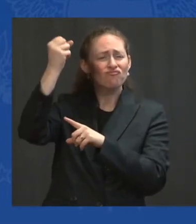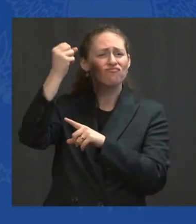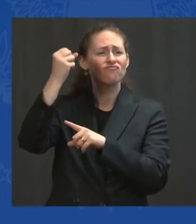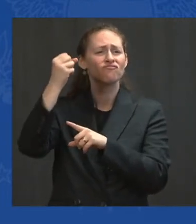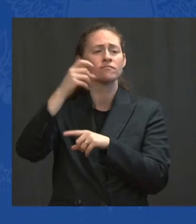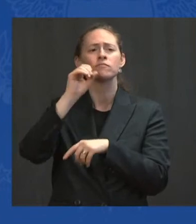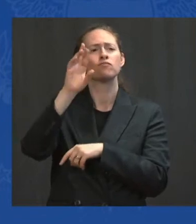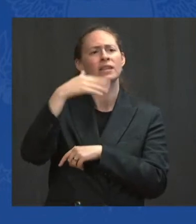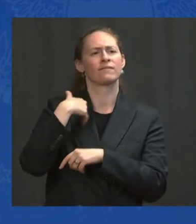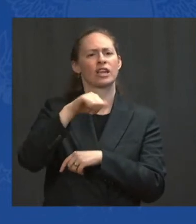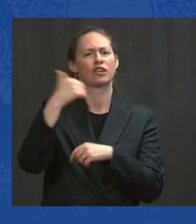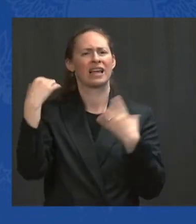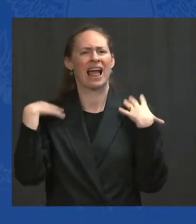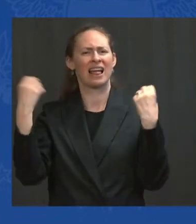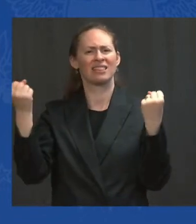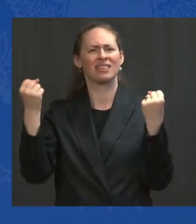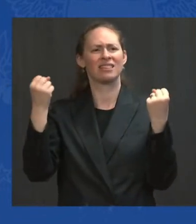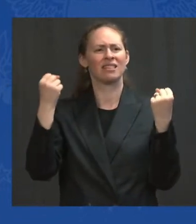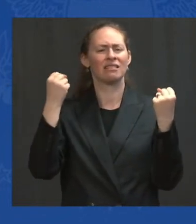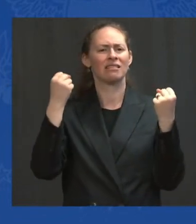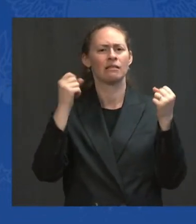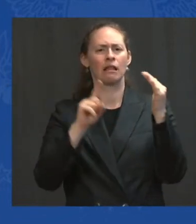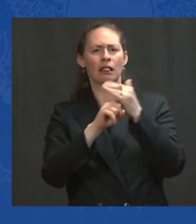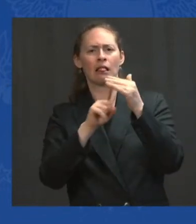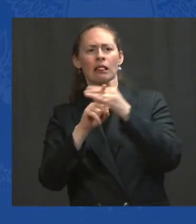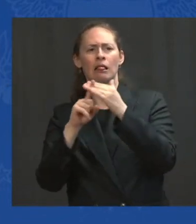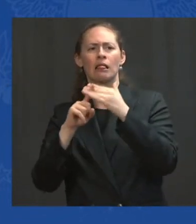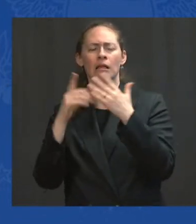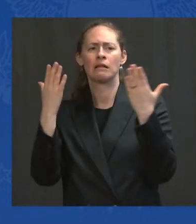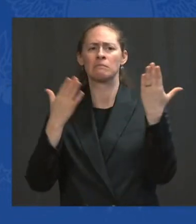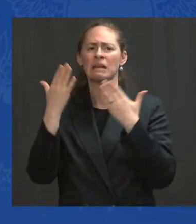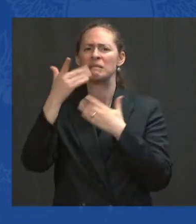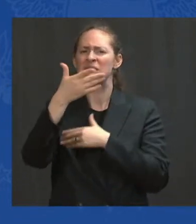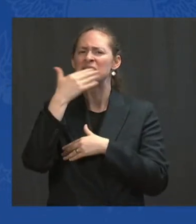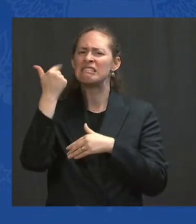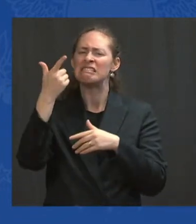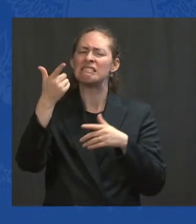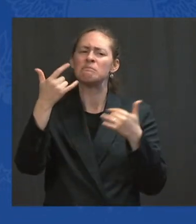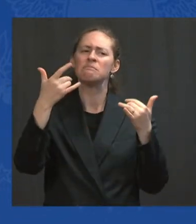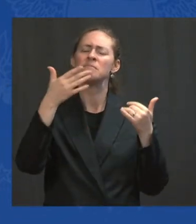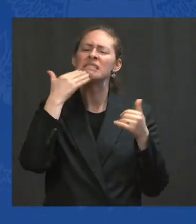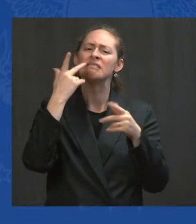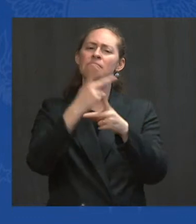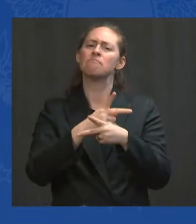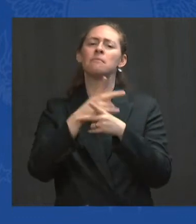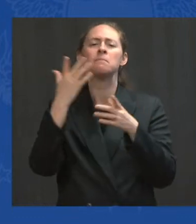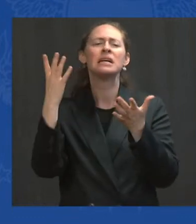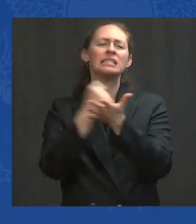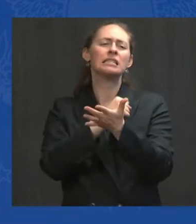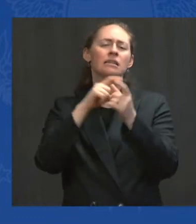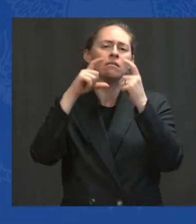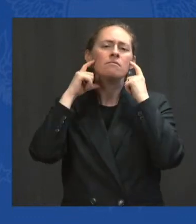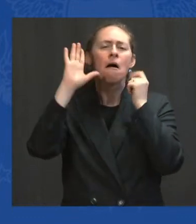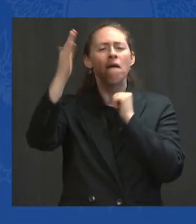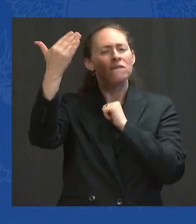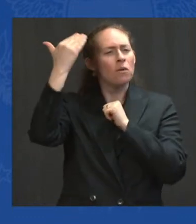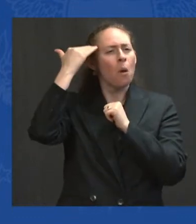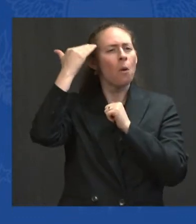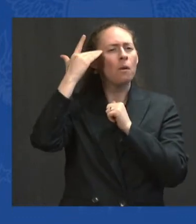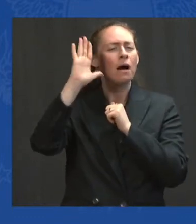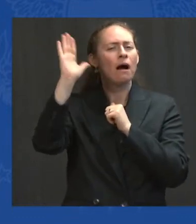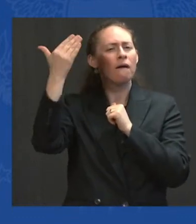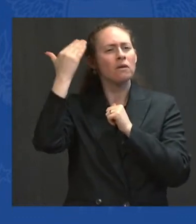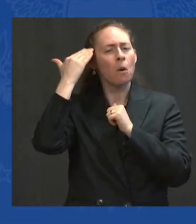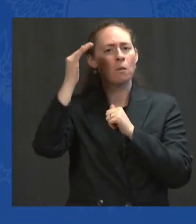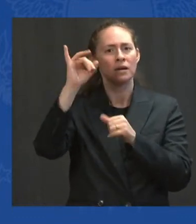disease, you might want to go the extra mile of protection of wearing a mask if you are indoors in